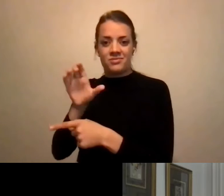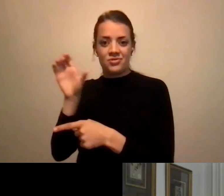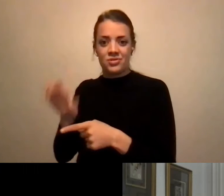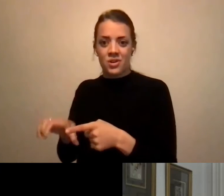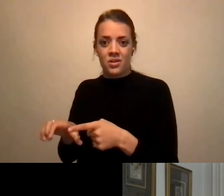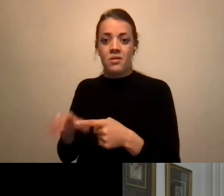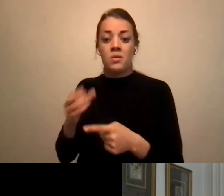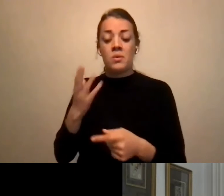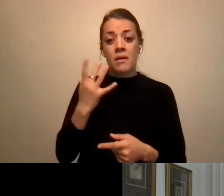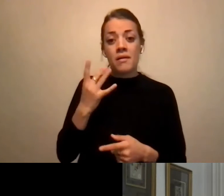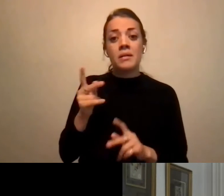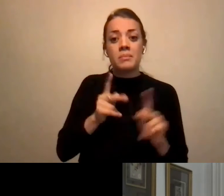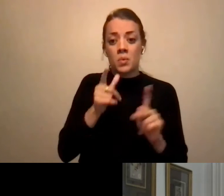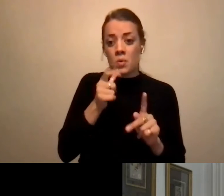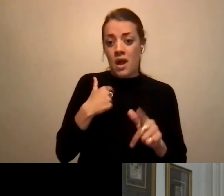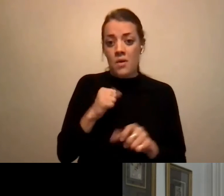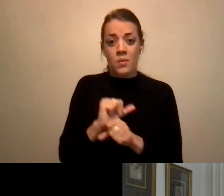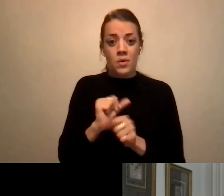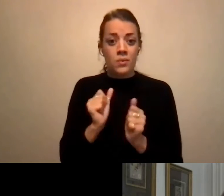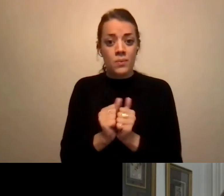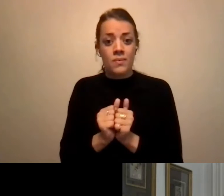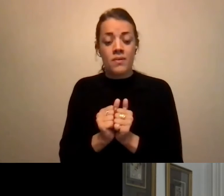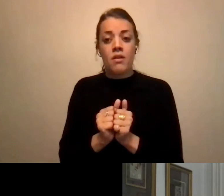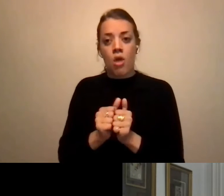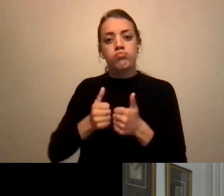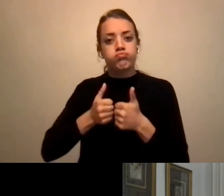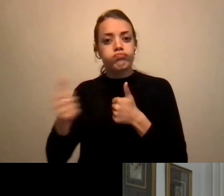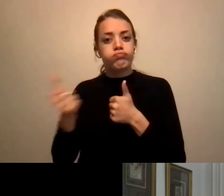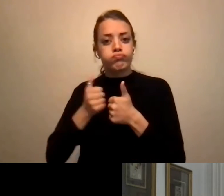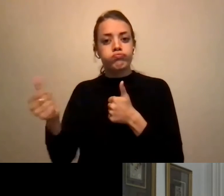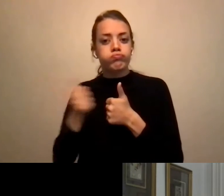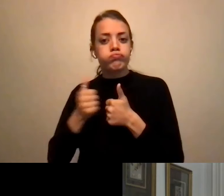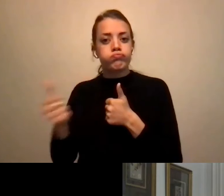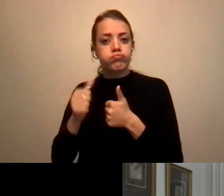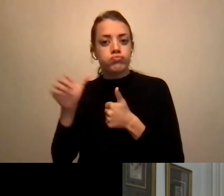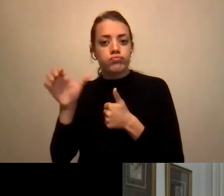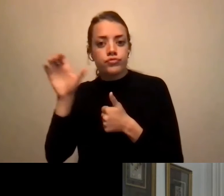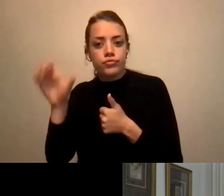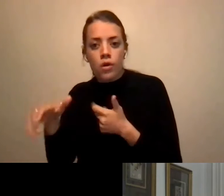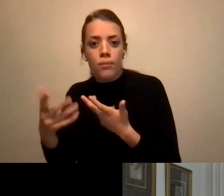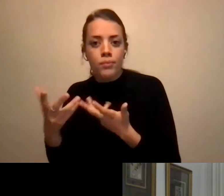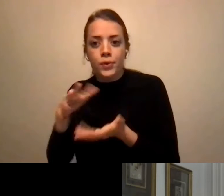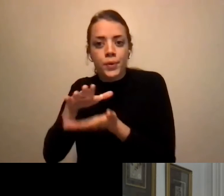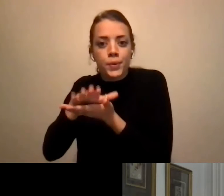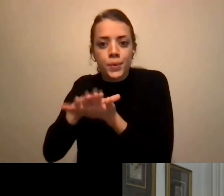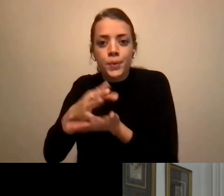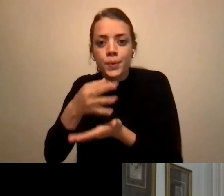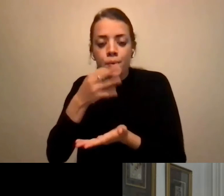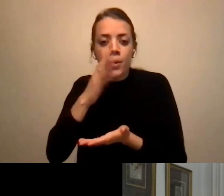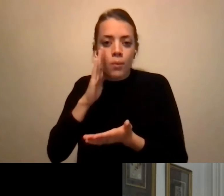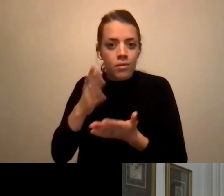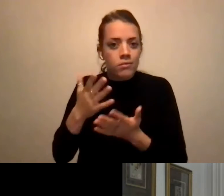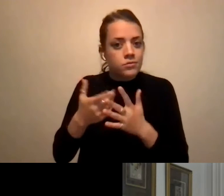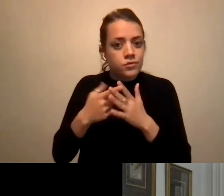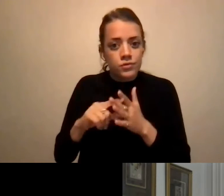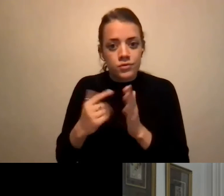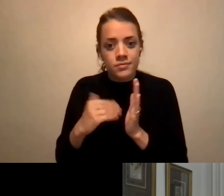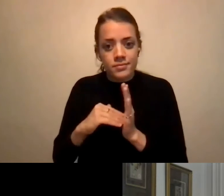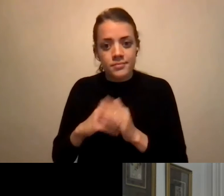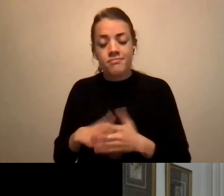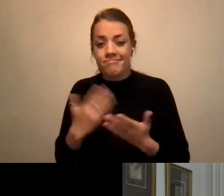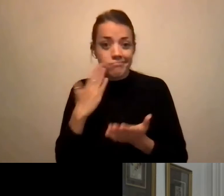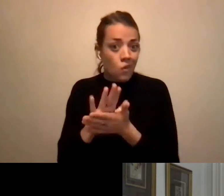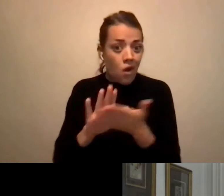am working with, they travel back and forth. School's about to come back into play as far as college, you